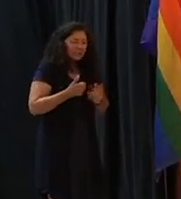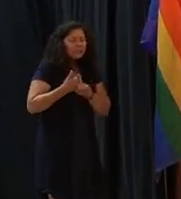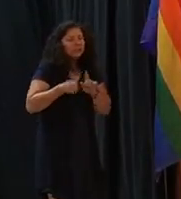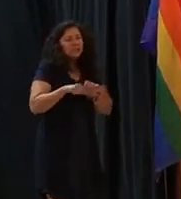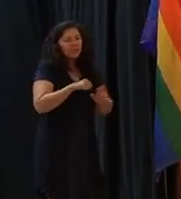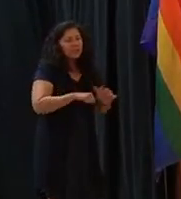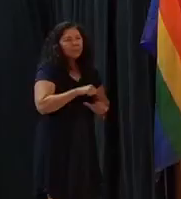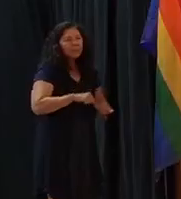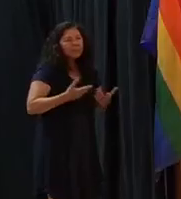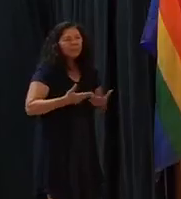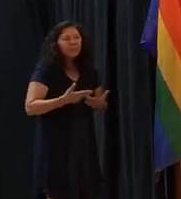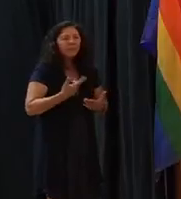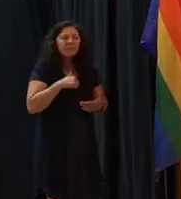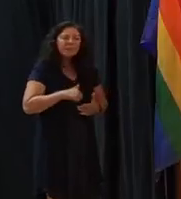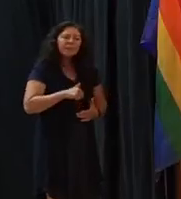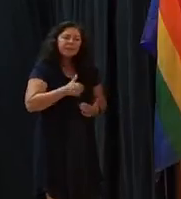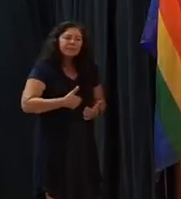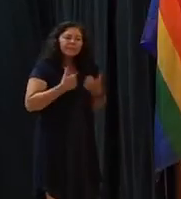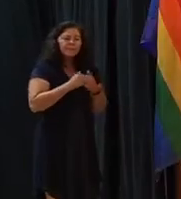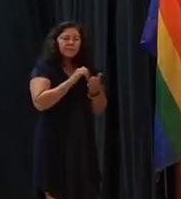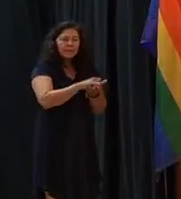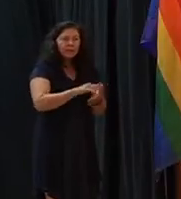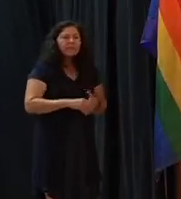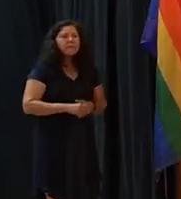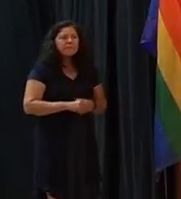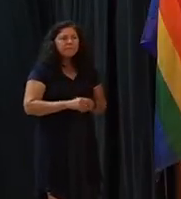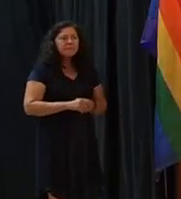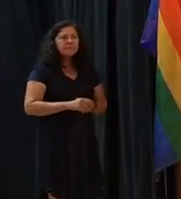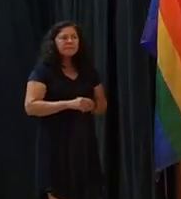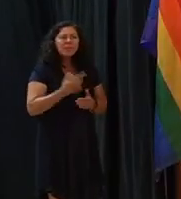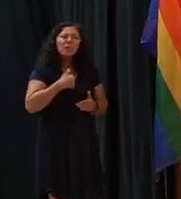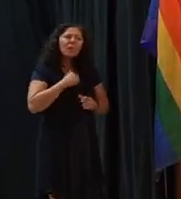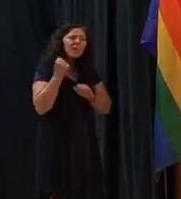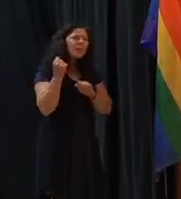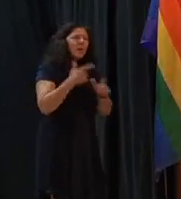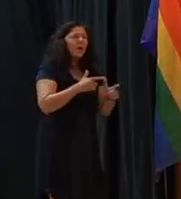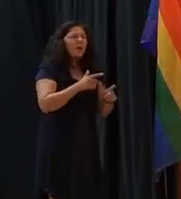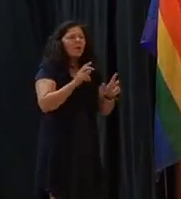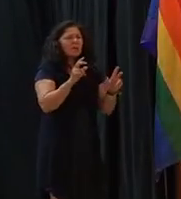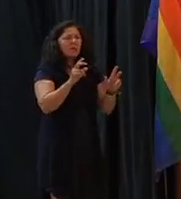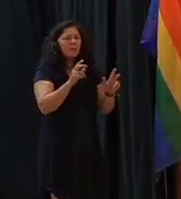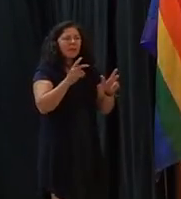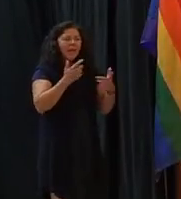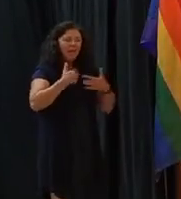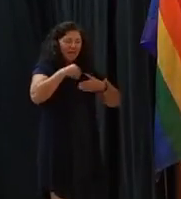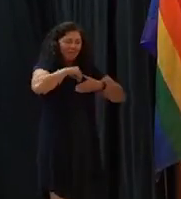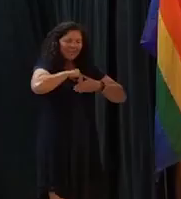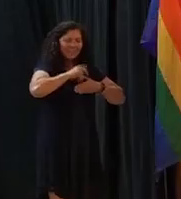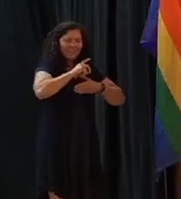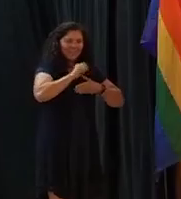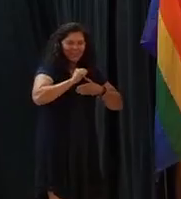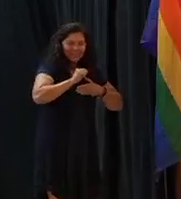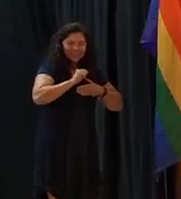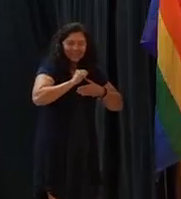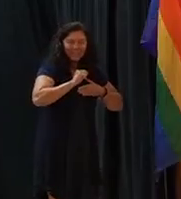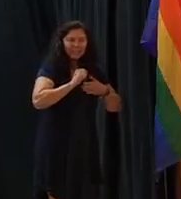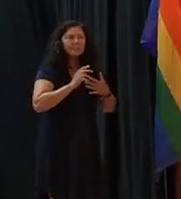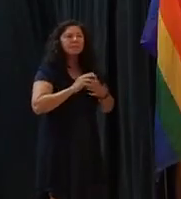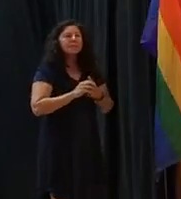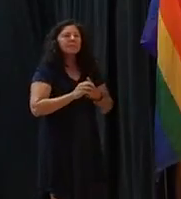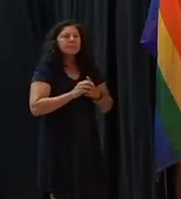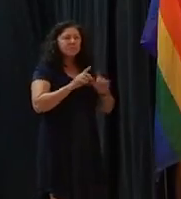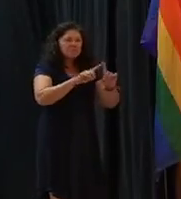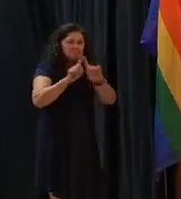that's something that we need to live with. We all are able, we all are disabled in our own ways, in various forms. And if